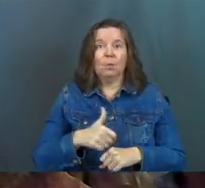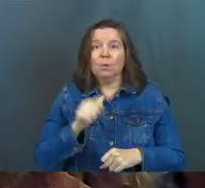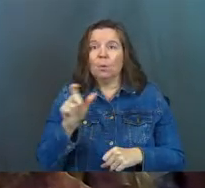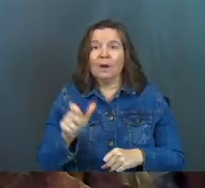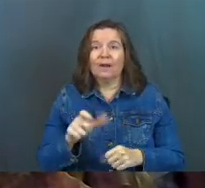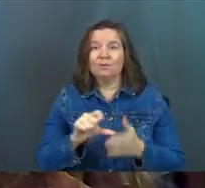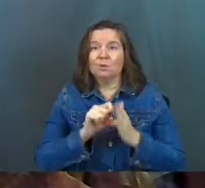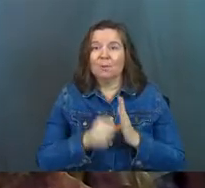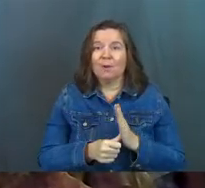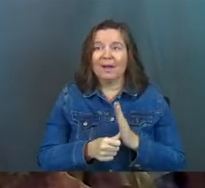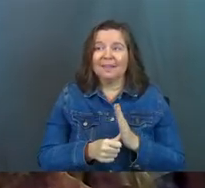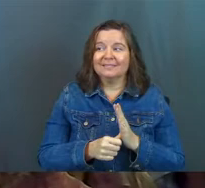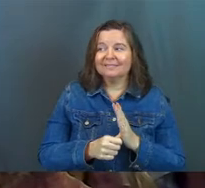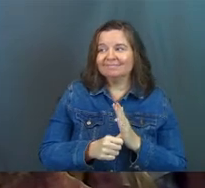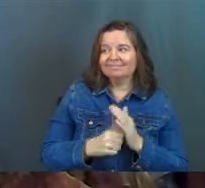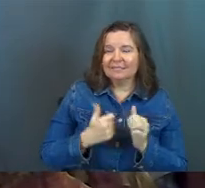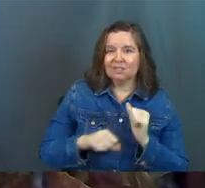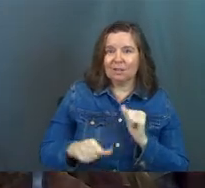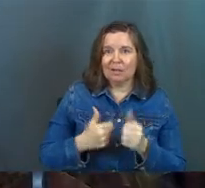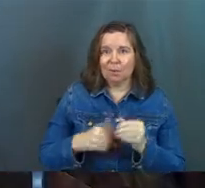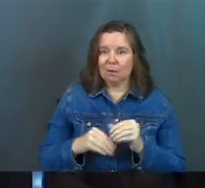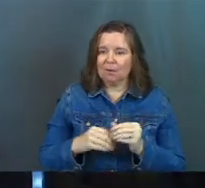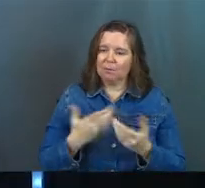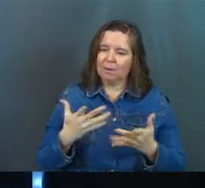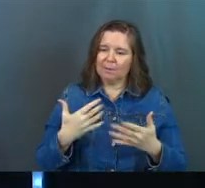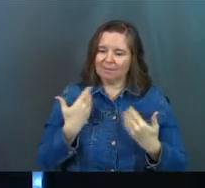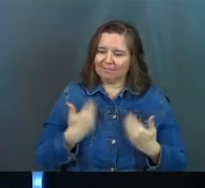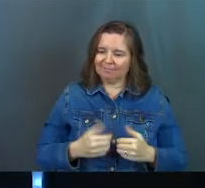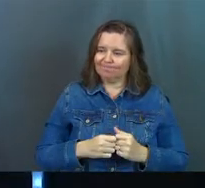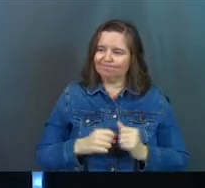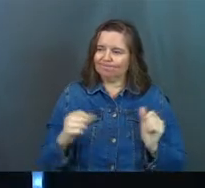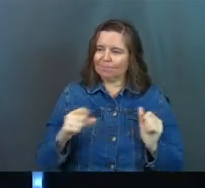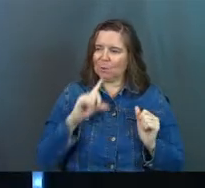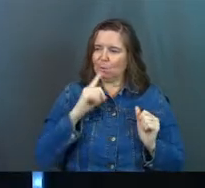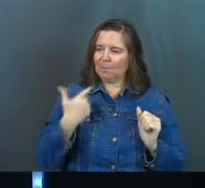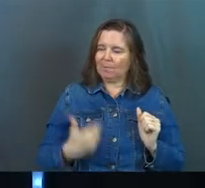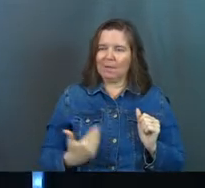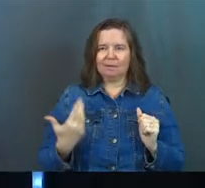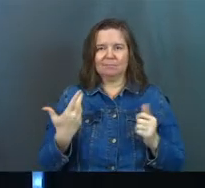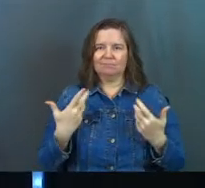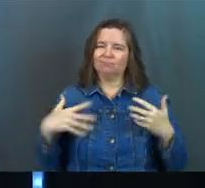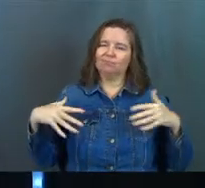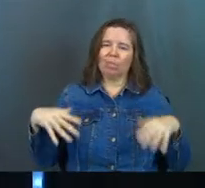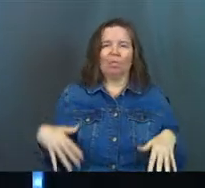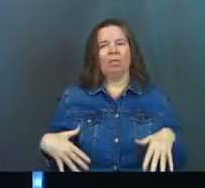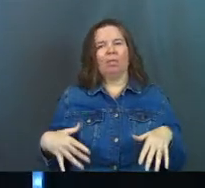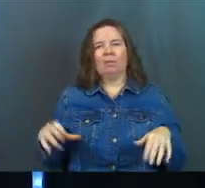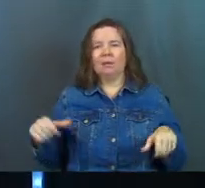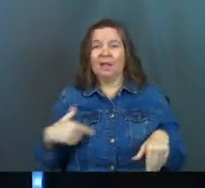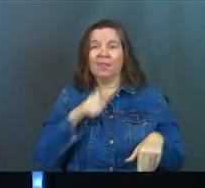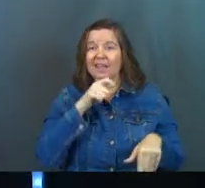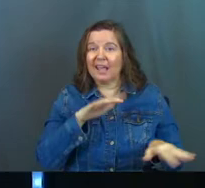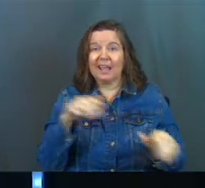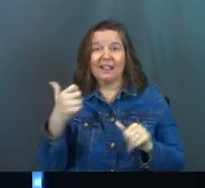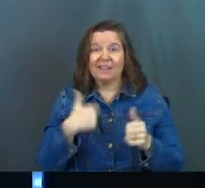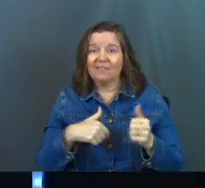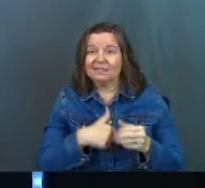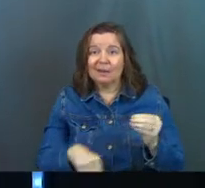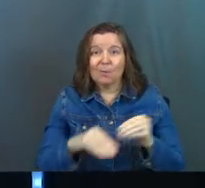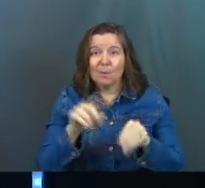won't have to impress each other anymore. We'll be able to be the real us, let our hair down, and they can never leave us